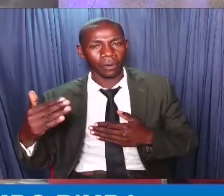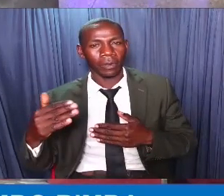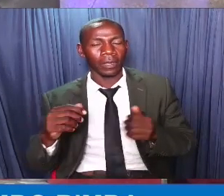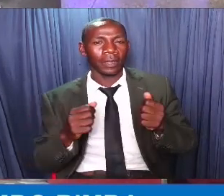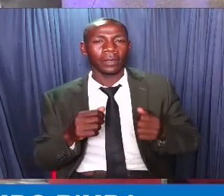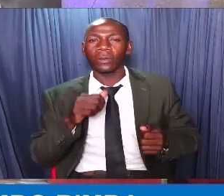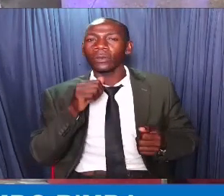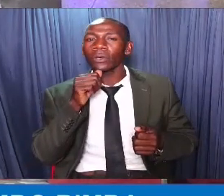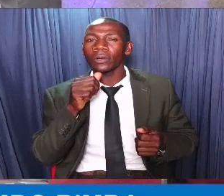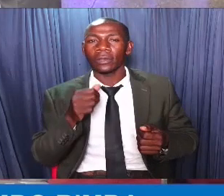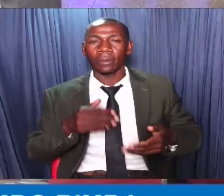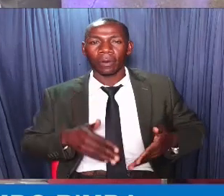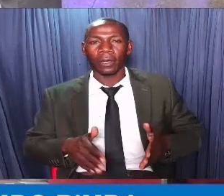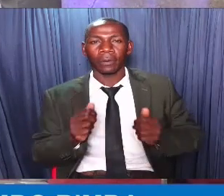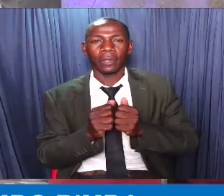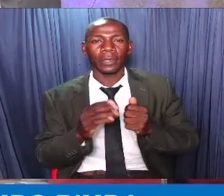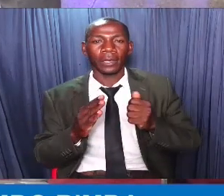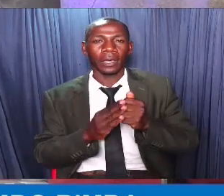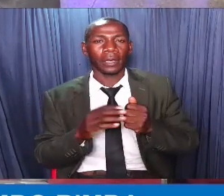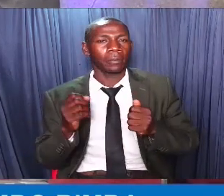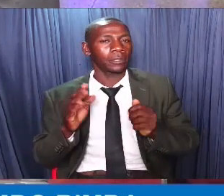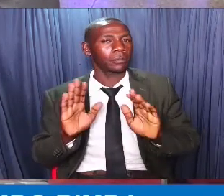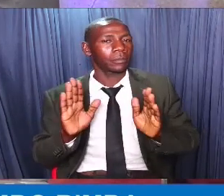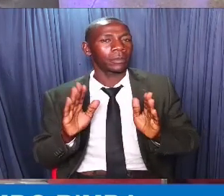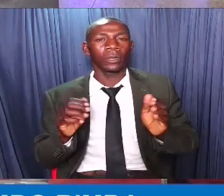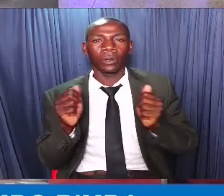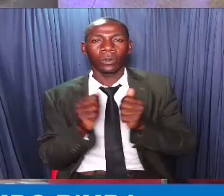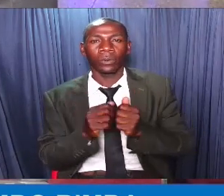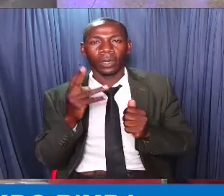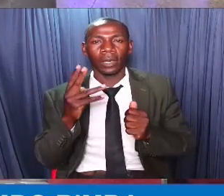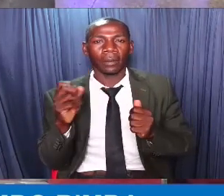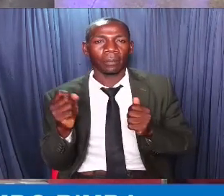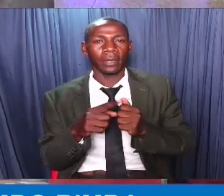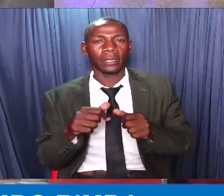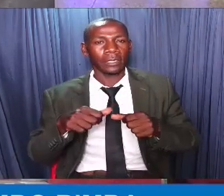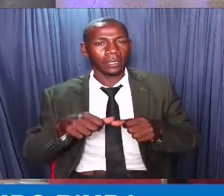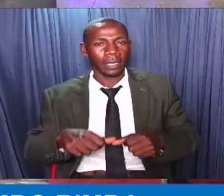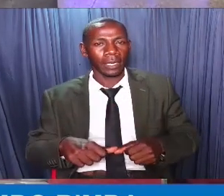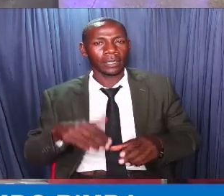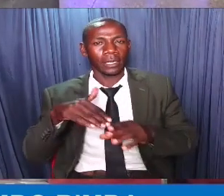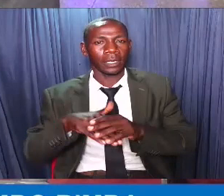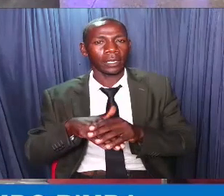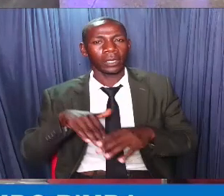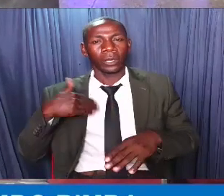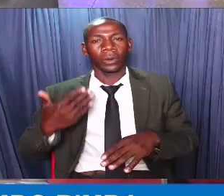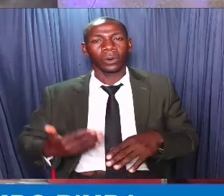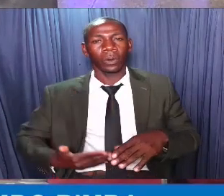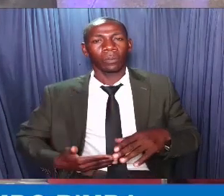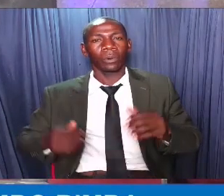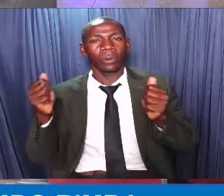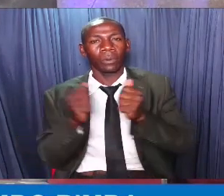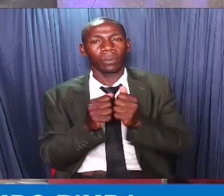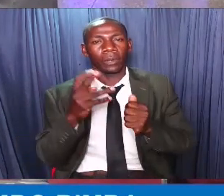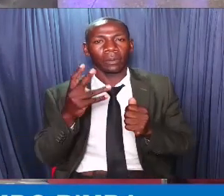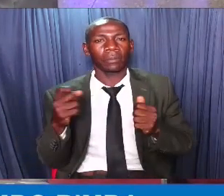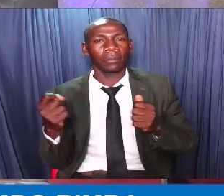after. Hallelujah. Hallelujah. Maana tayari humo tumboni ameishi miezi mitano. Because already in the womb he stayed for